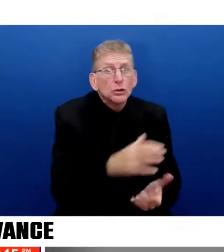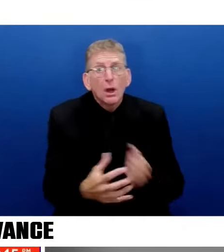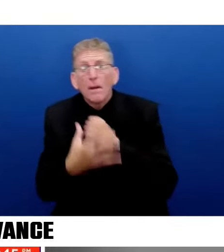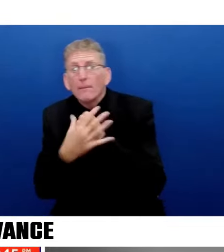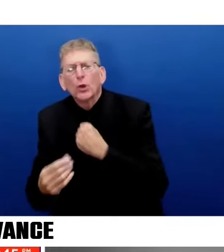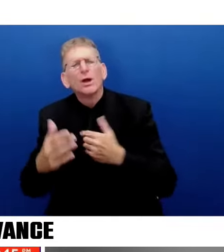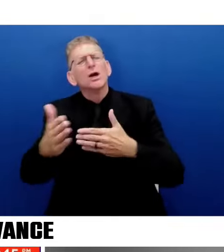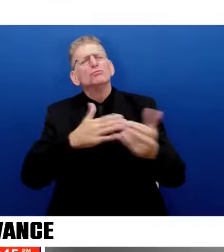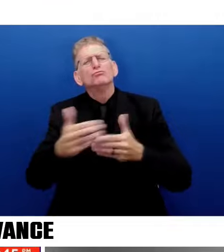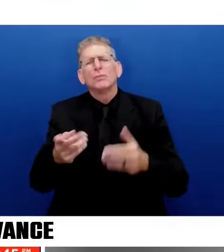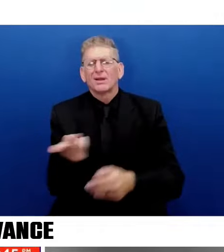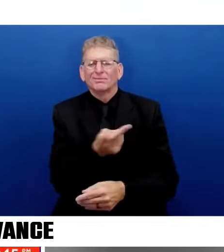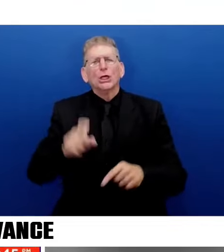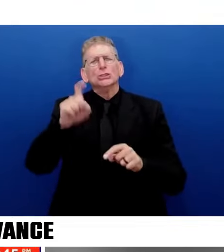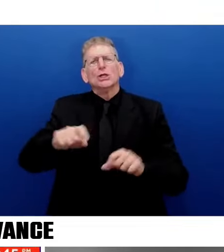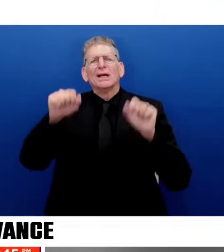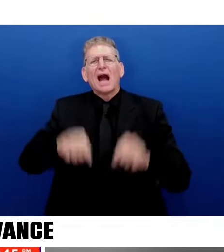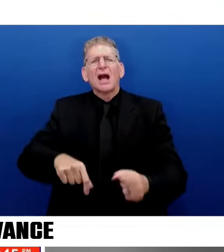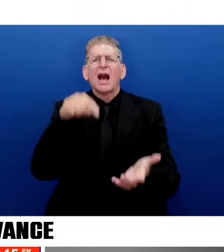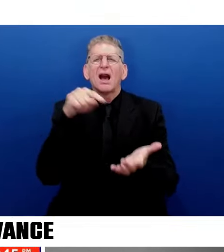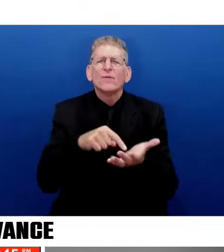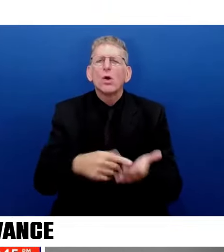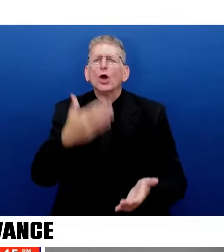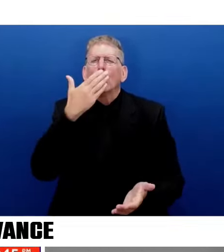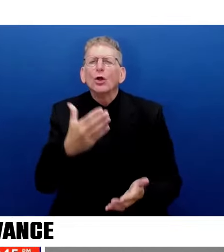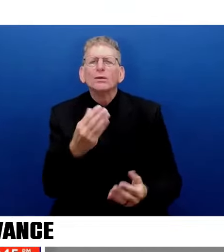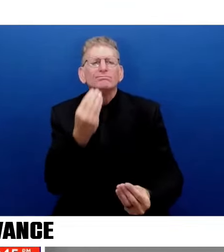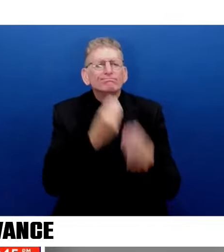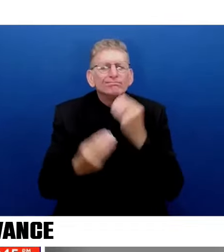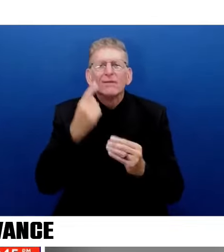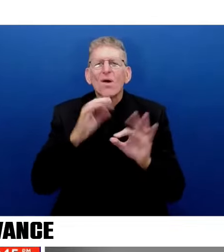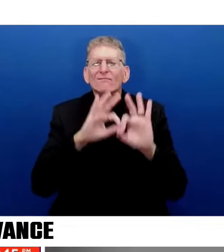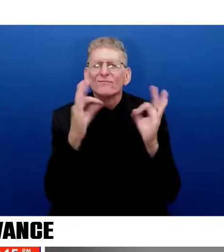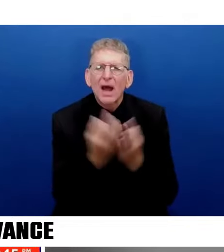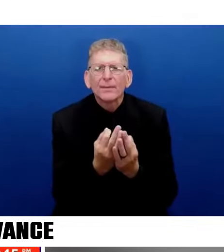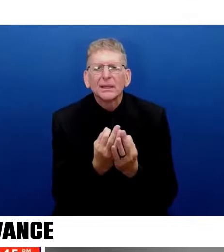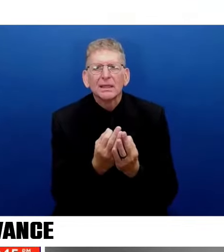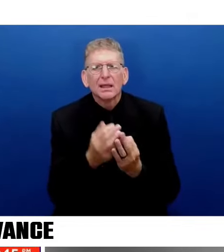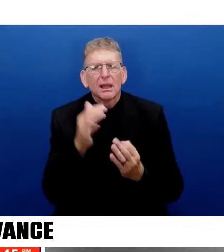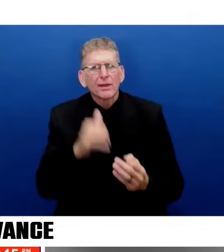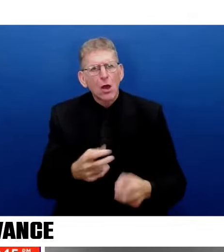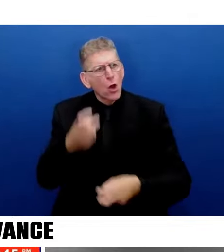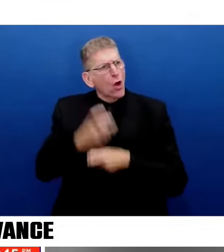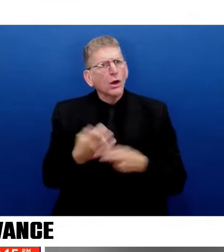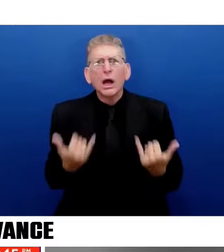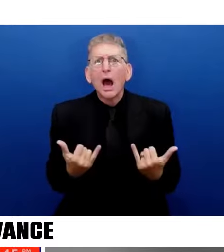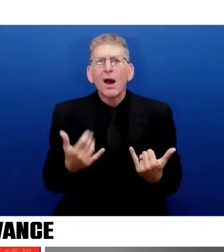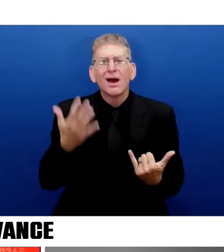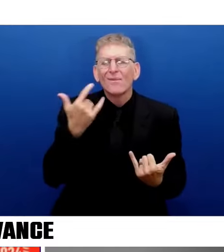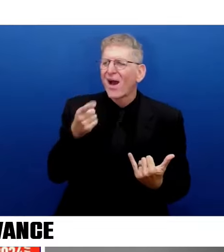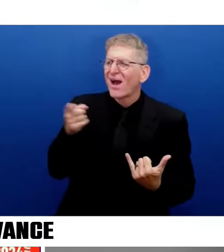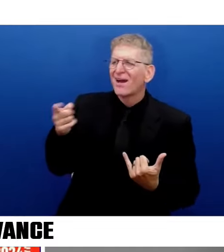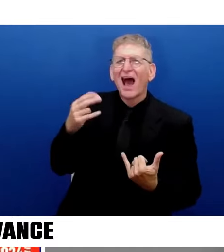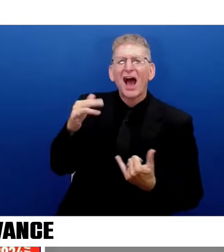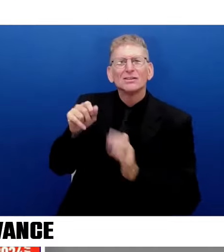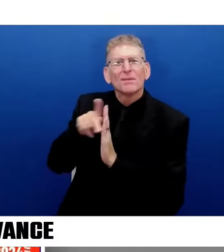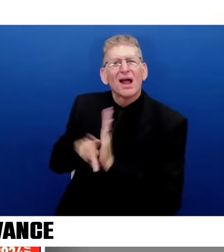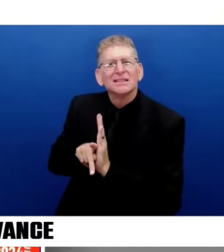Harris's policies. I believe that whether you're rich or poor, you ought to be able to afford to buy a house. You ought to be able to live in safe neighborhoods. You ought to not have